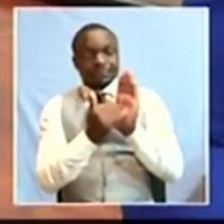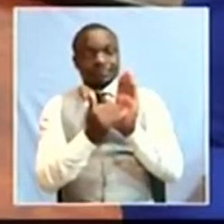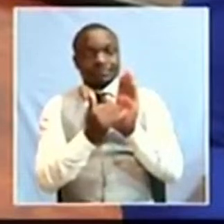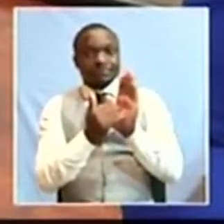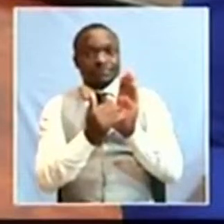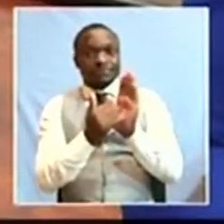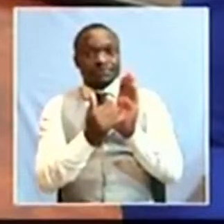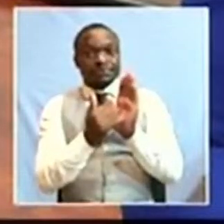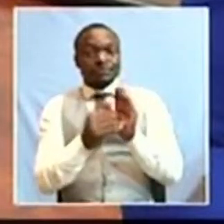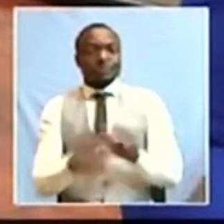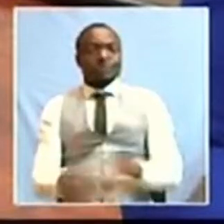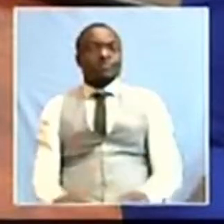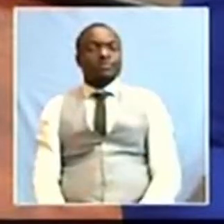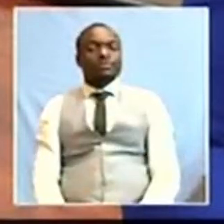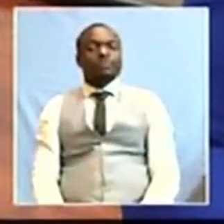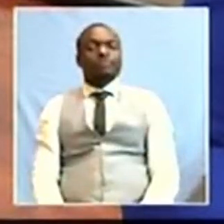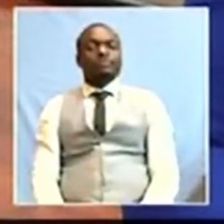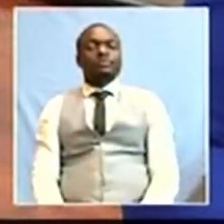Adverse.